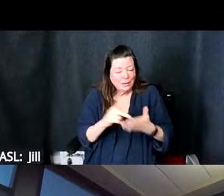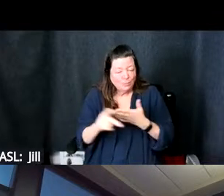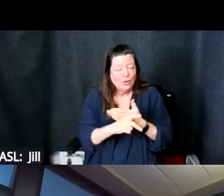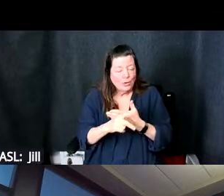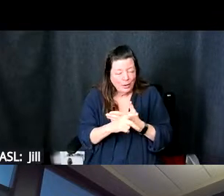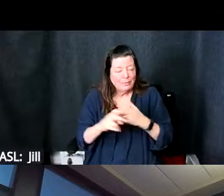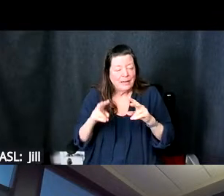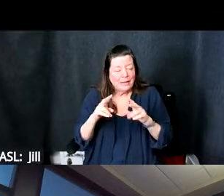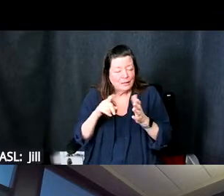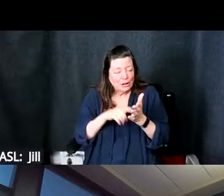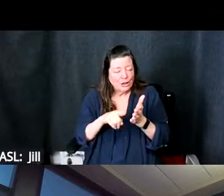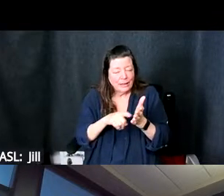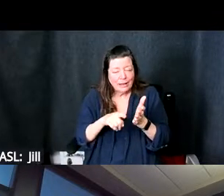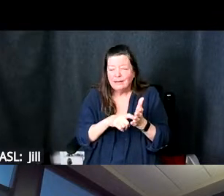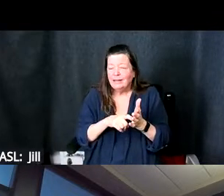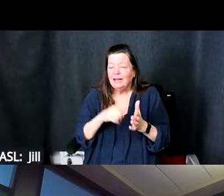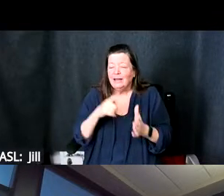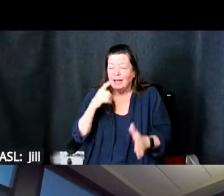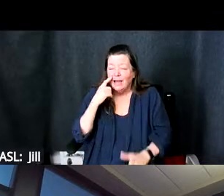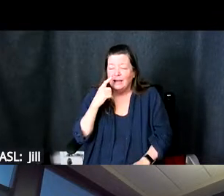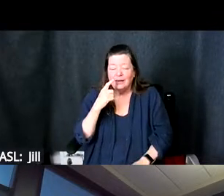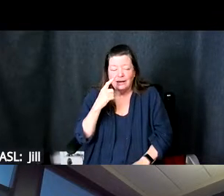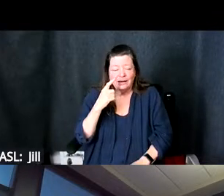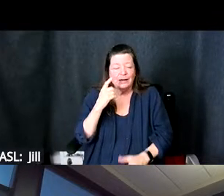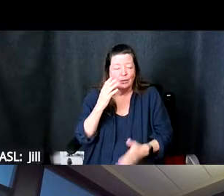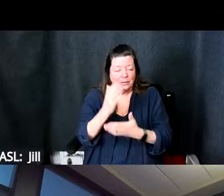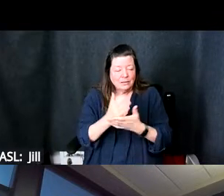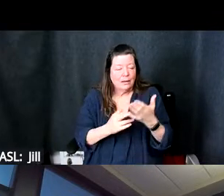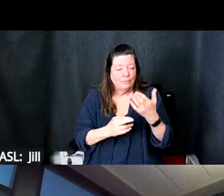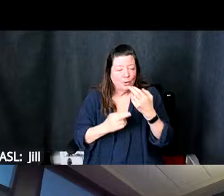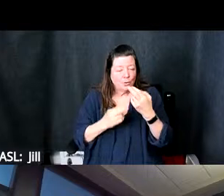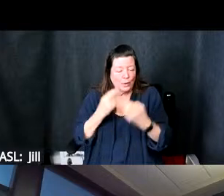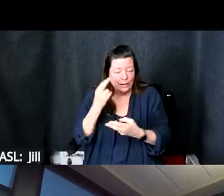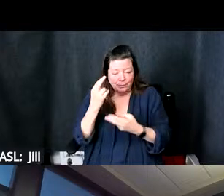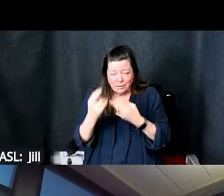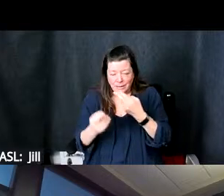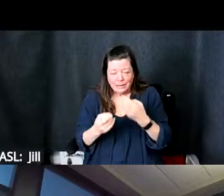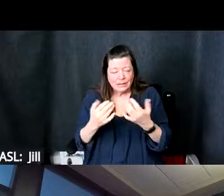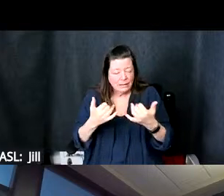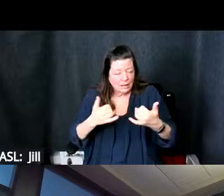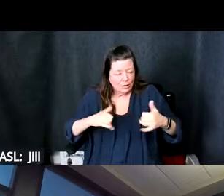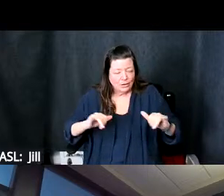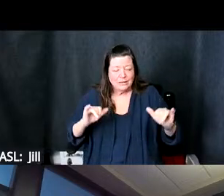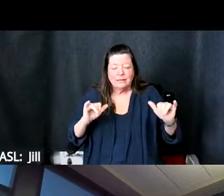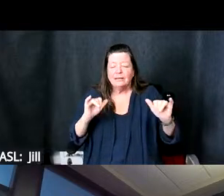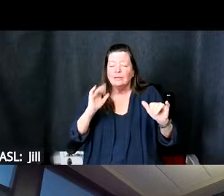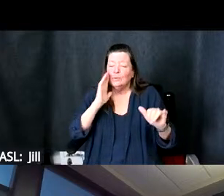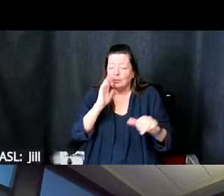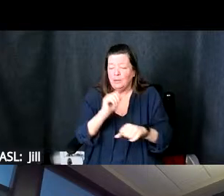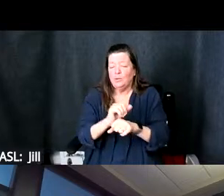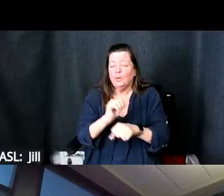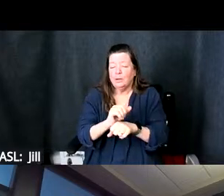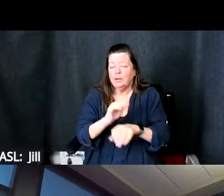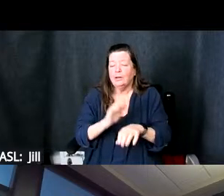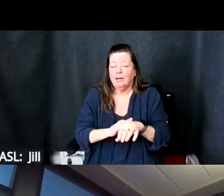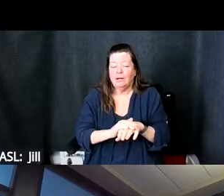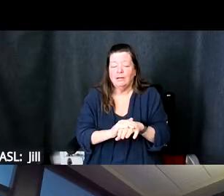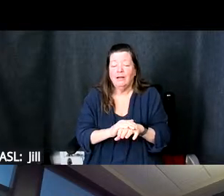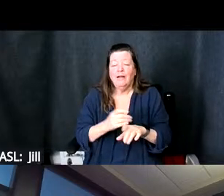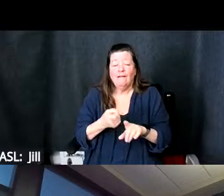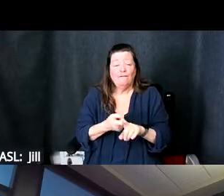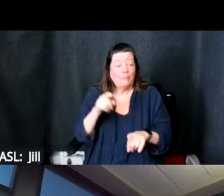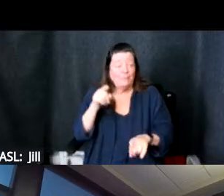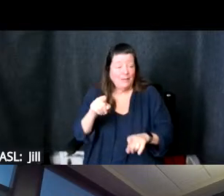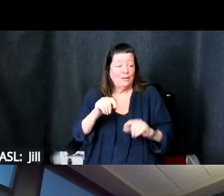think Emily or someone may be able to. I know there were some recommendations that I know we're still actively going to be working on from this group